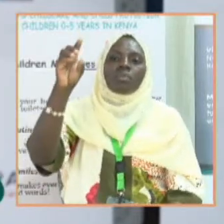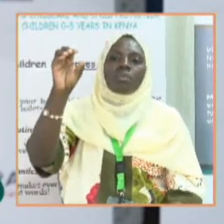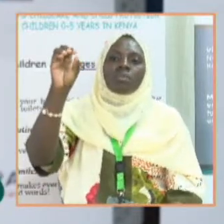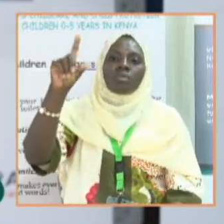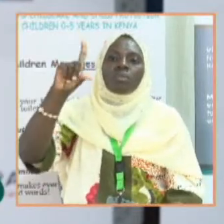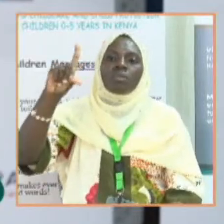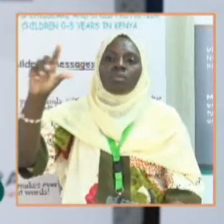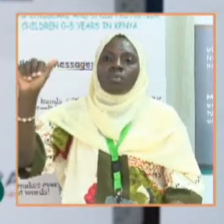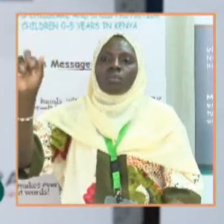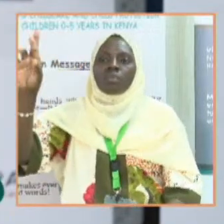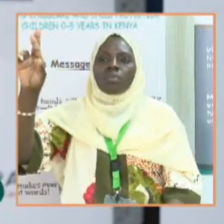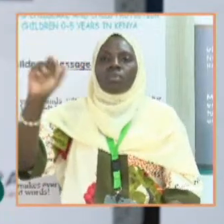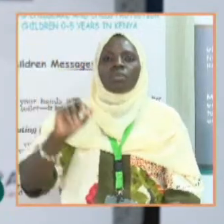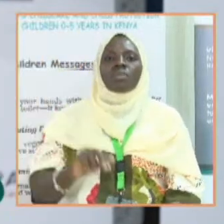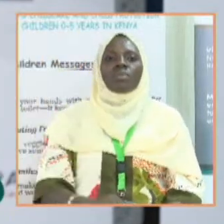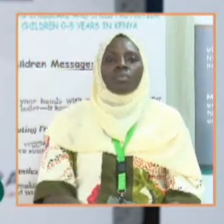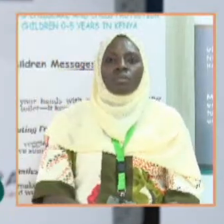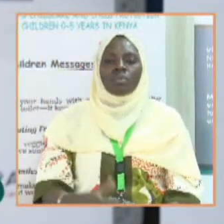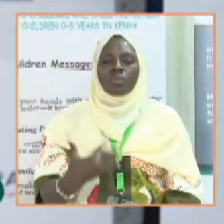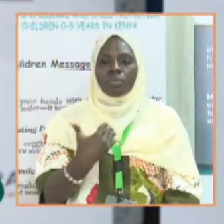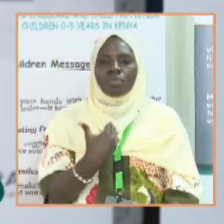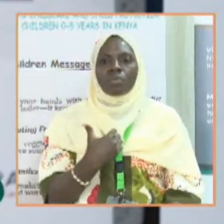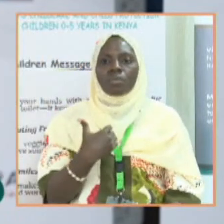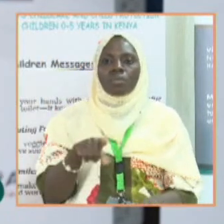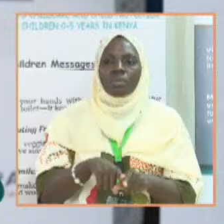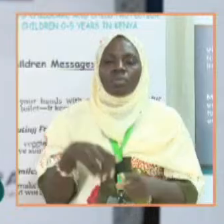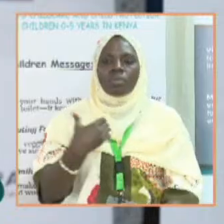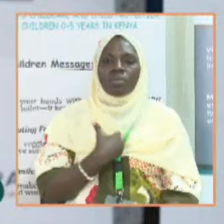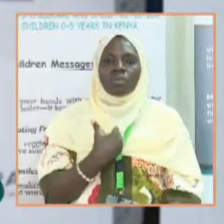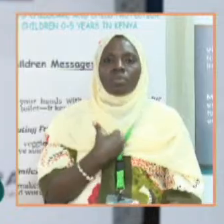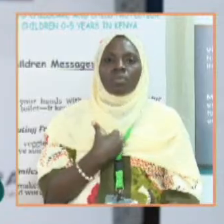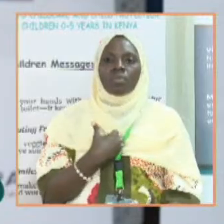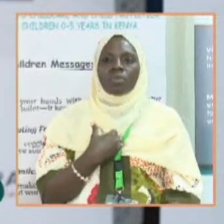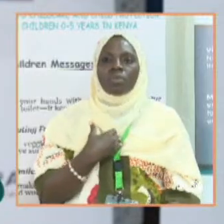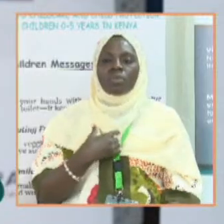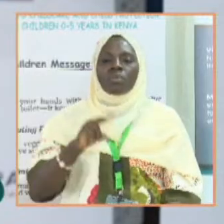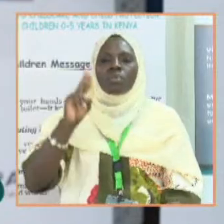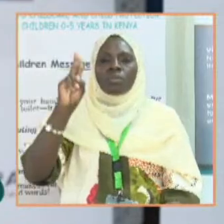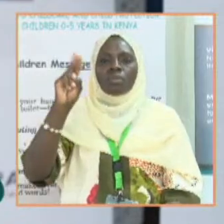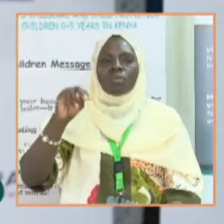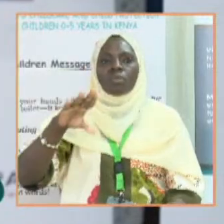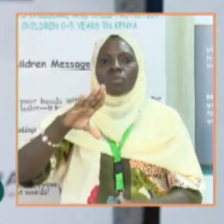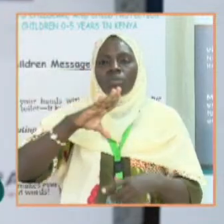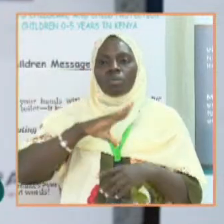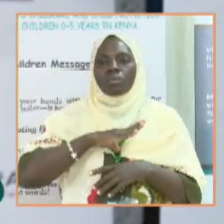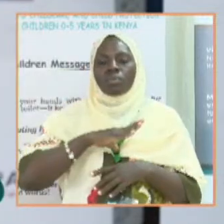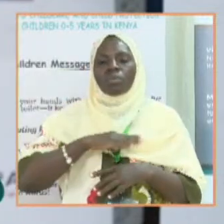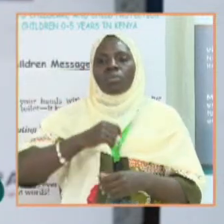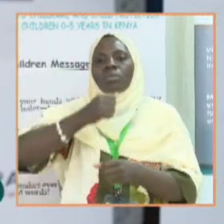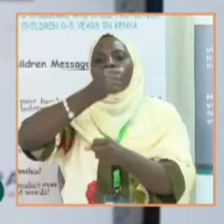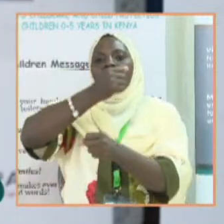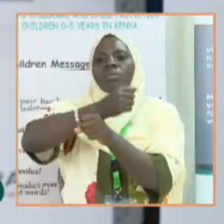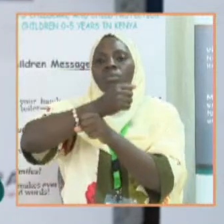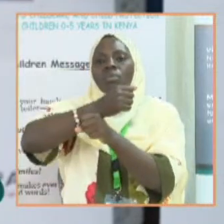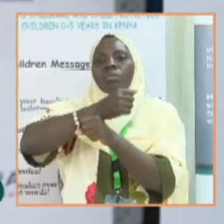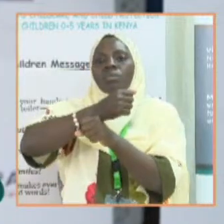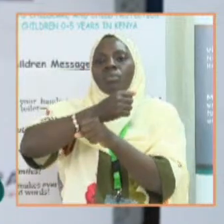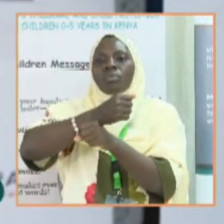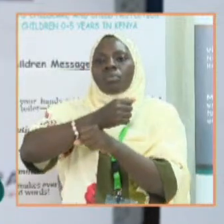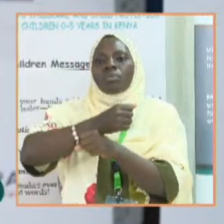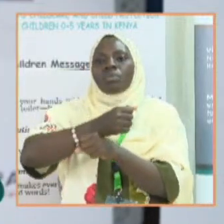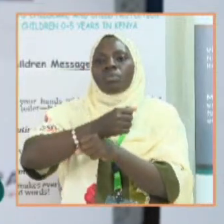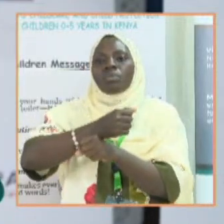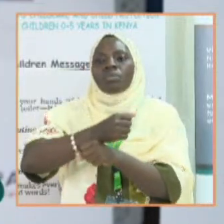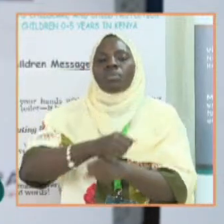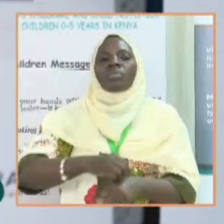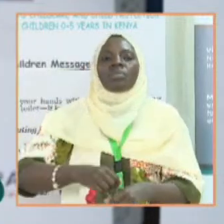are presented here today, but also we had inconsistent government support. At national level, we had support